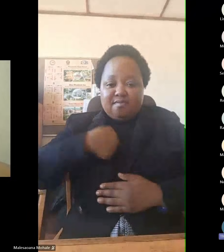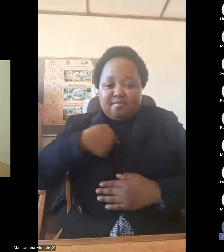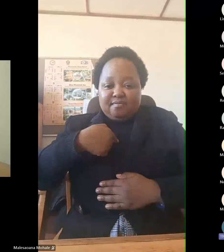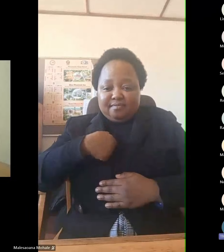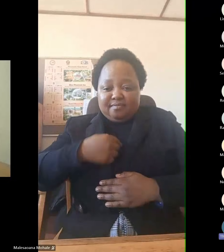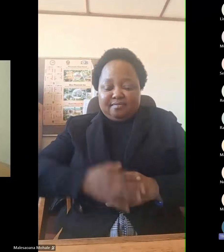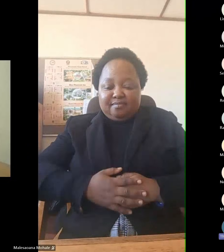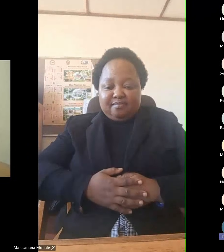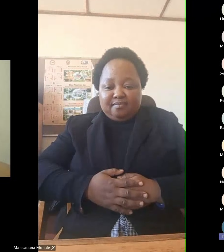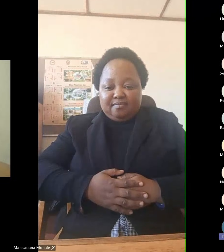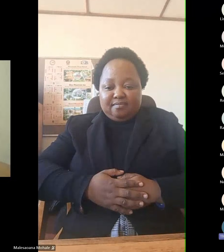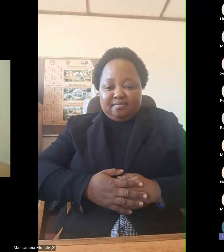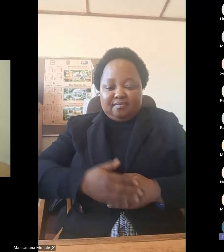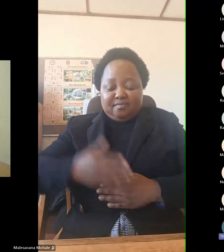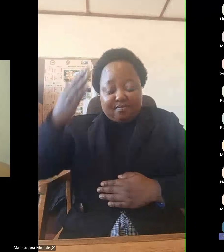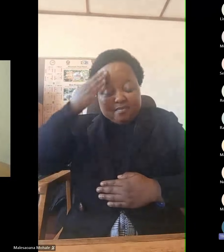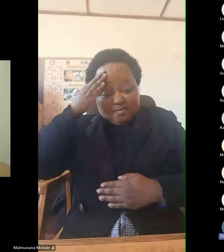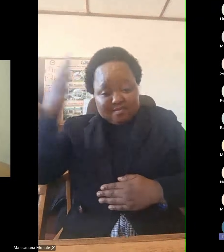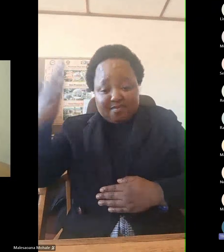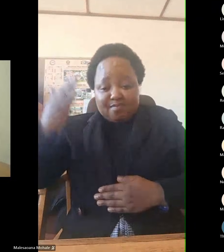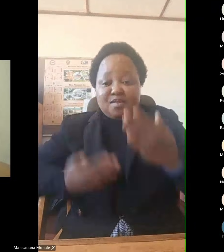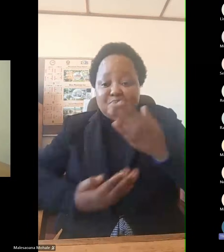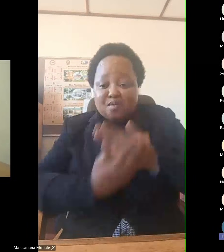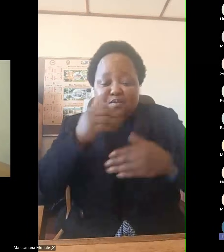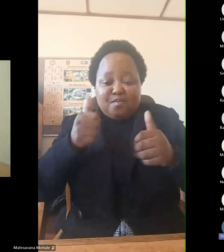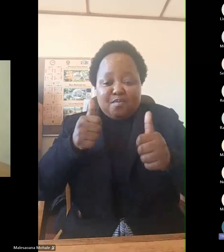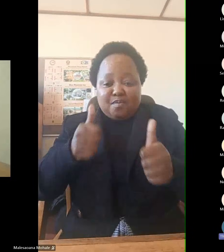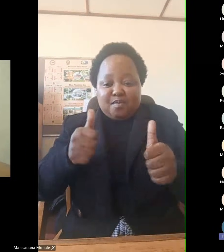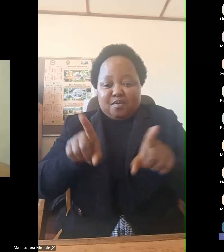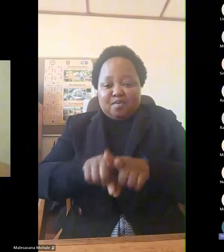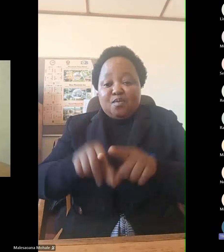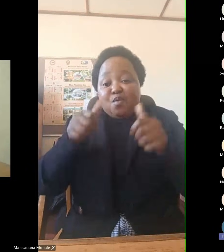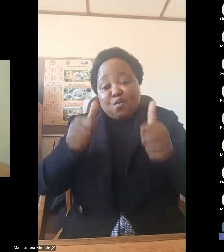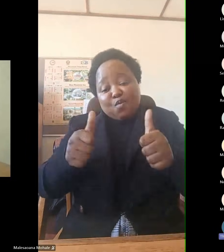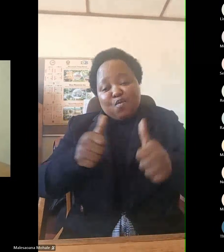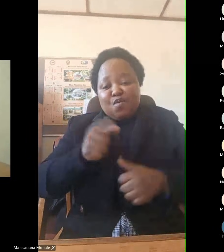colleagues, good morning and good day.